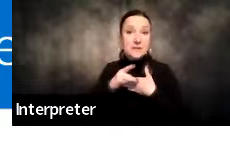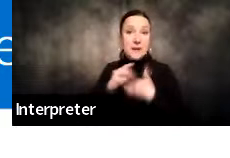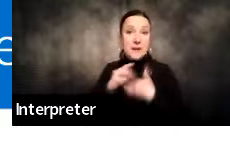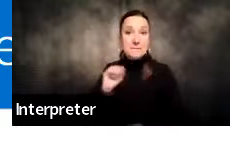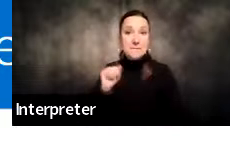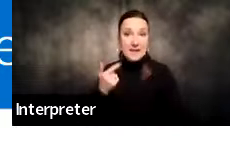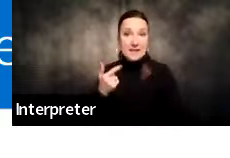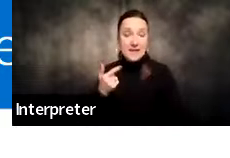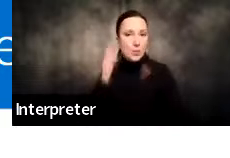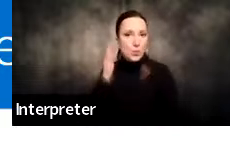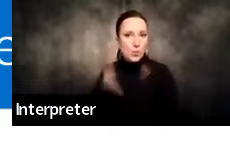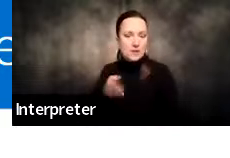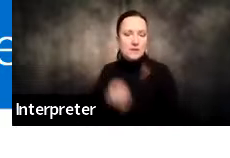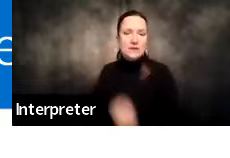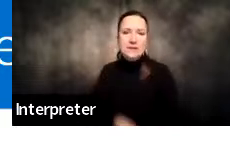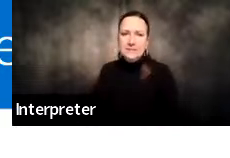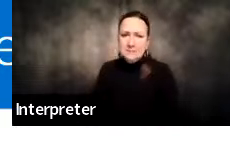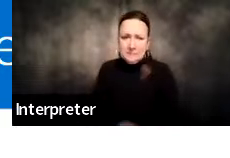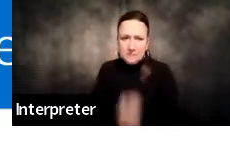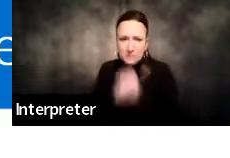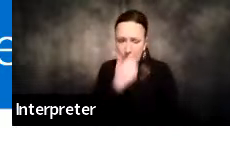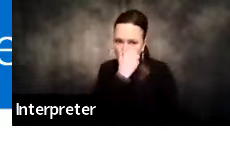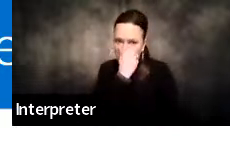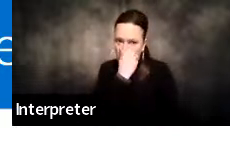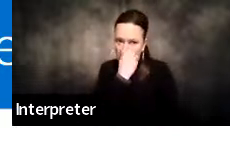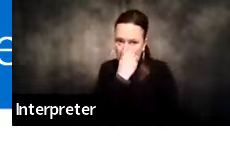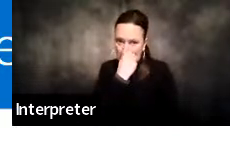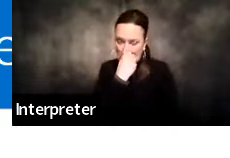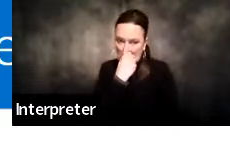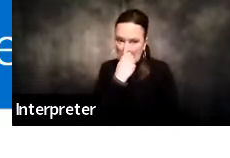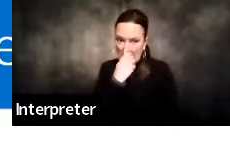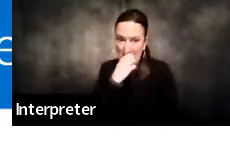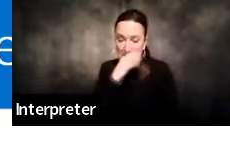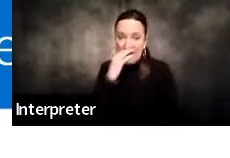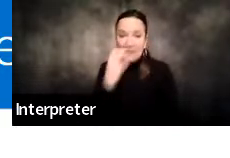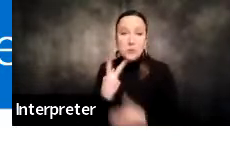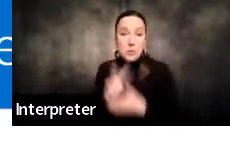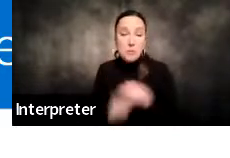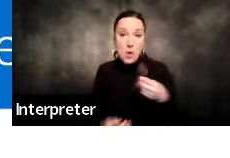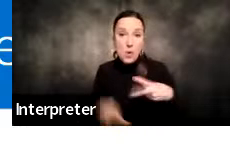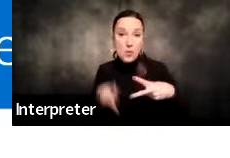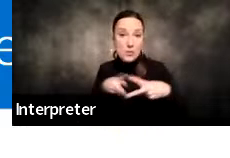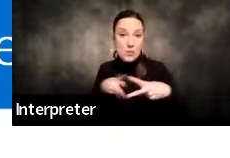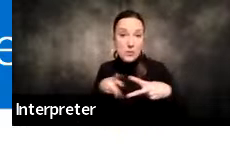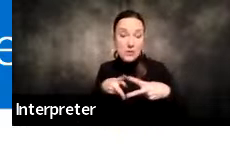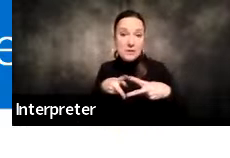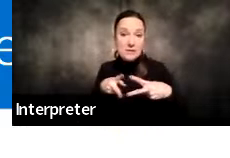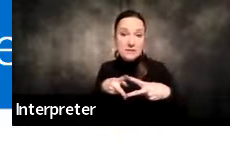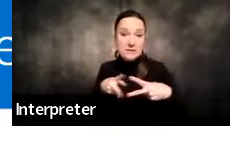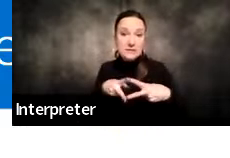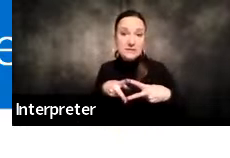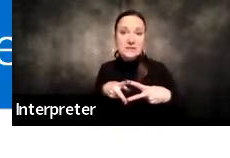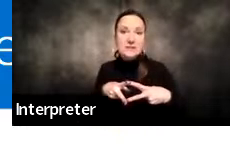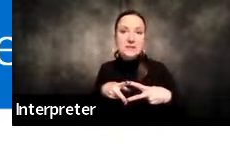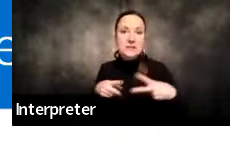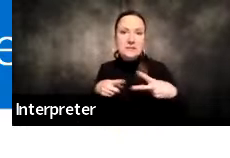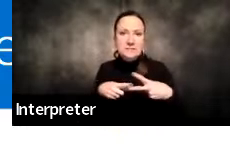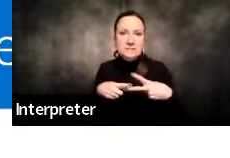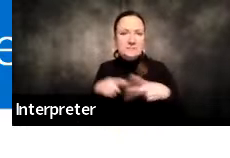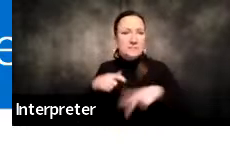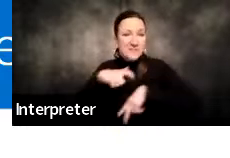that. And we're doing the lead and the galvanized steel pipes because with galvanized pipes over